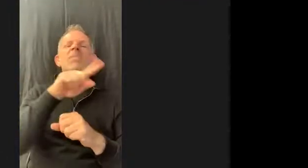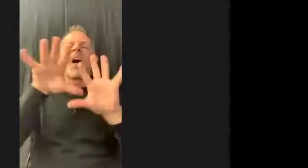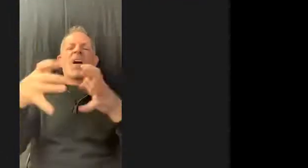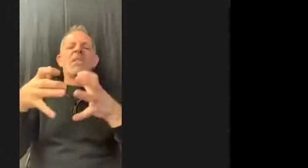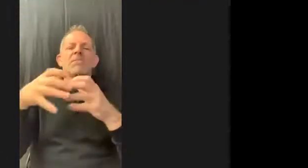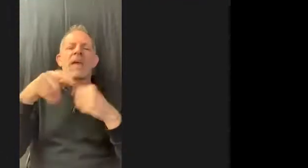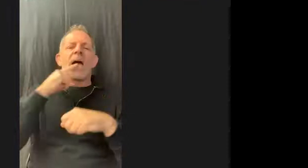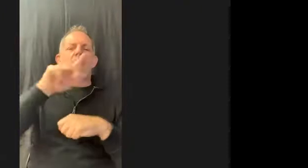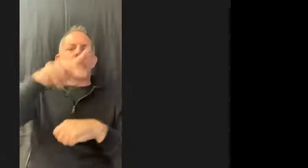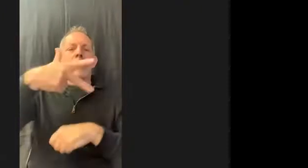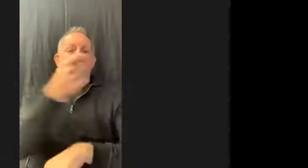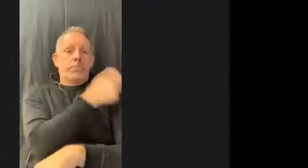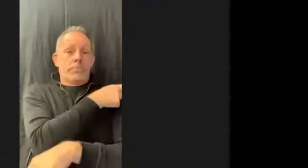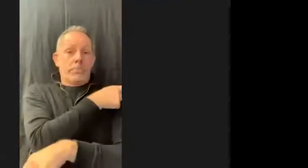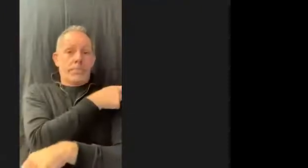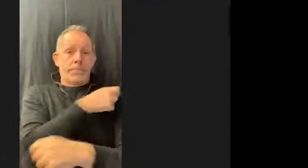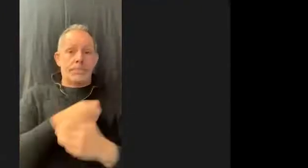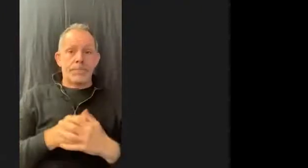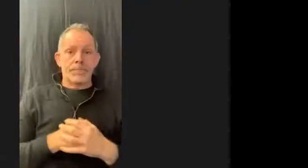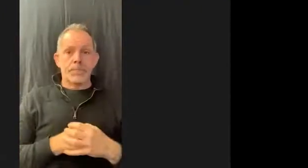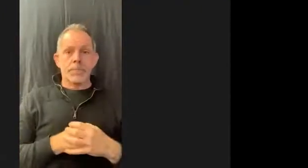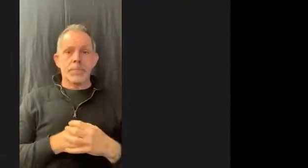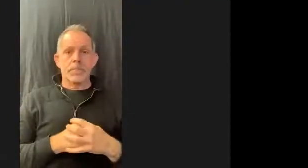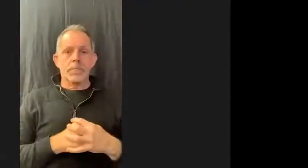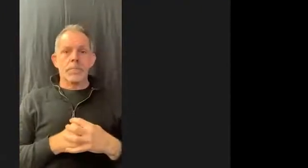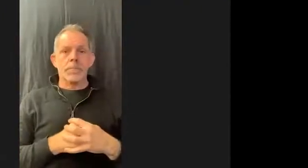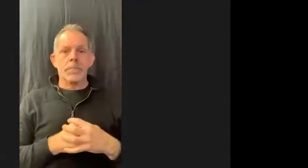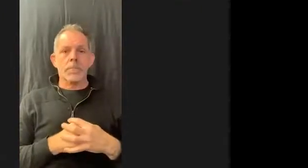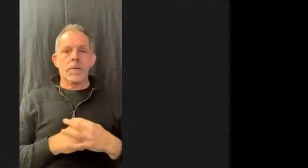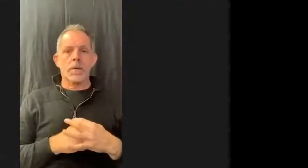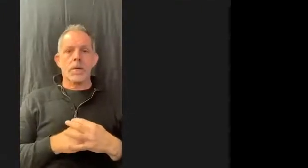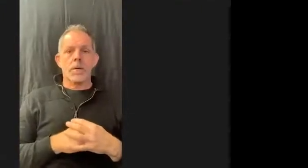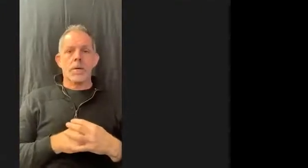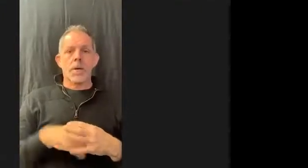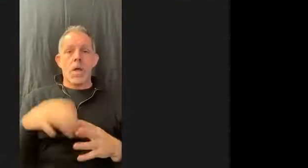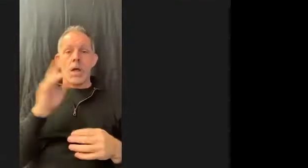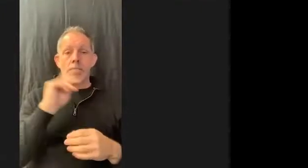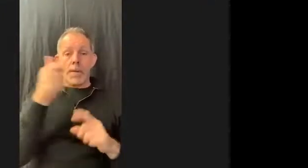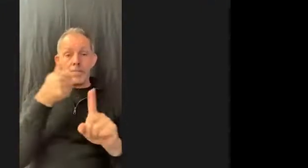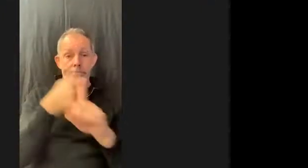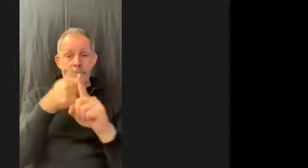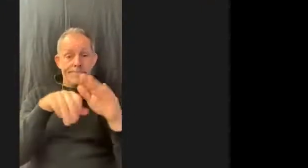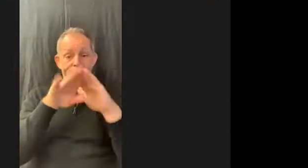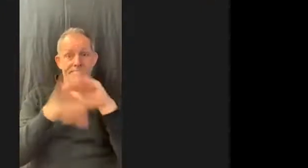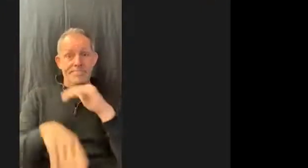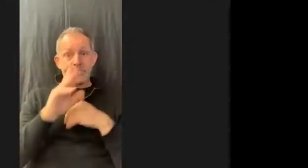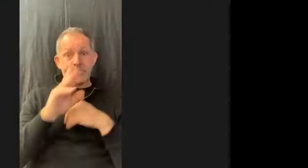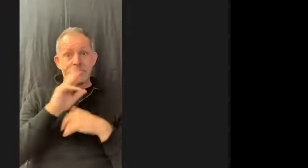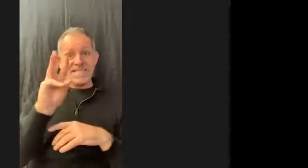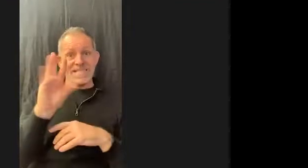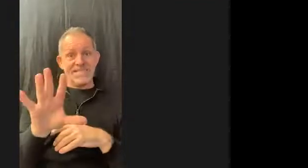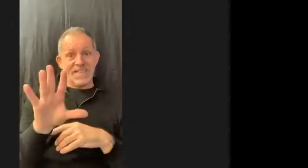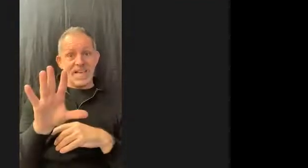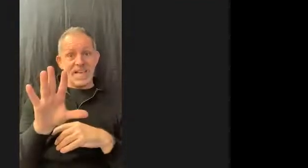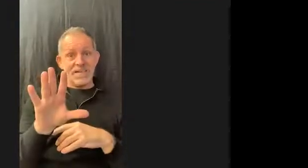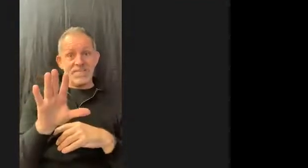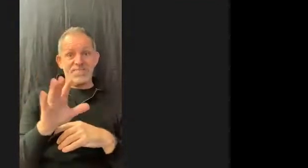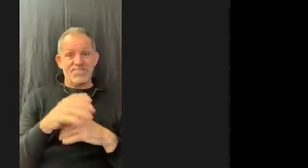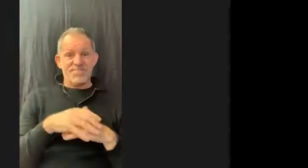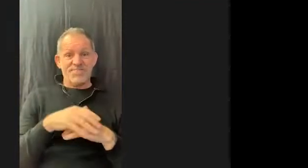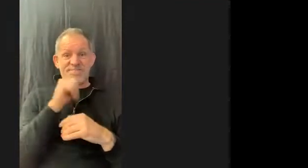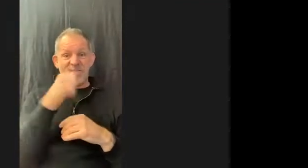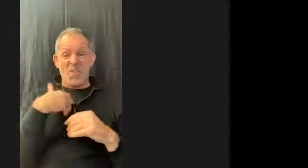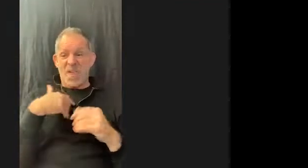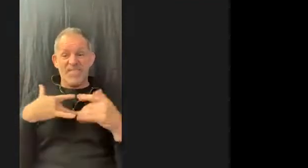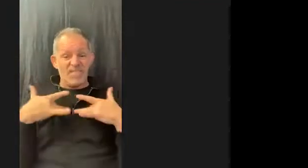Stated differently, folks under 65 who don't have underlying medical conditions and are not employed